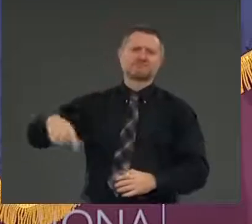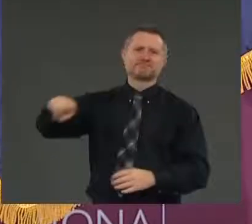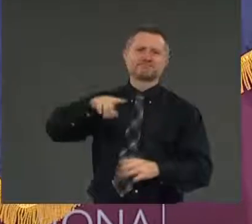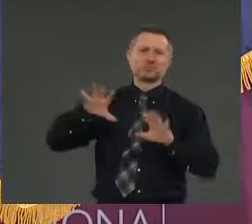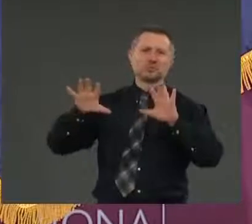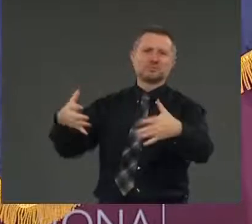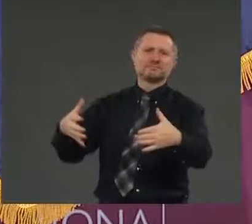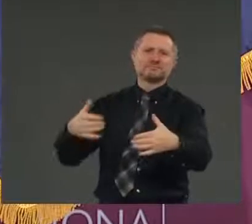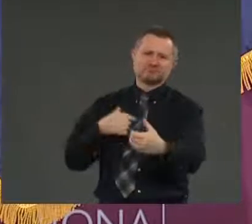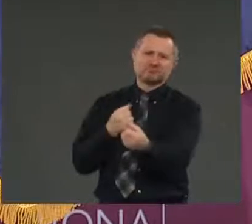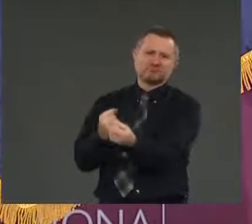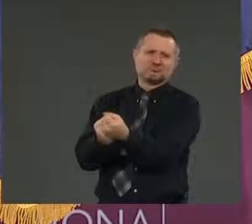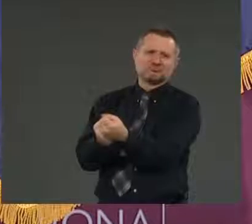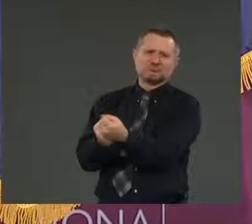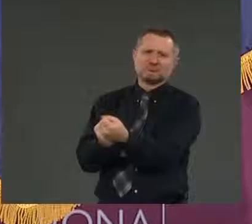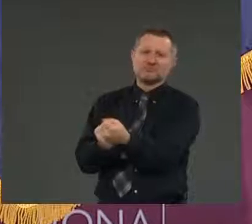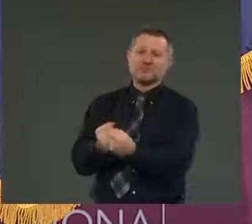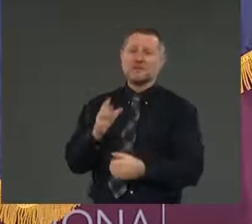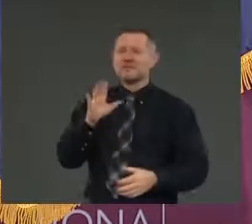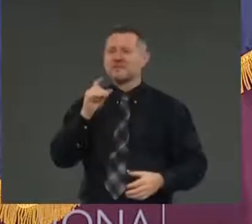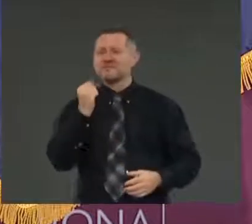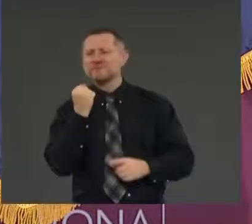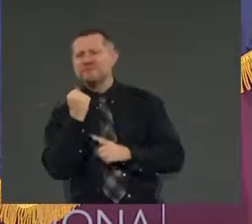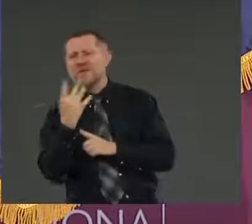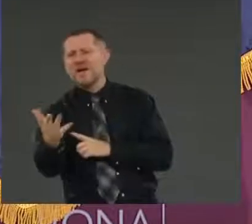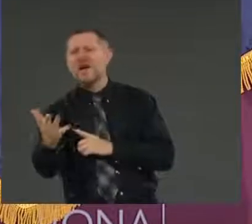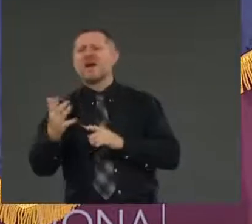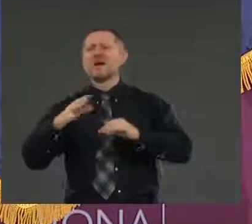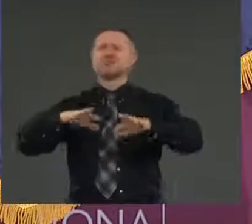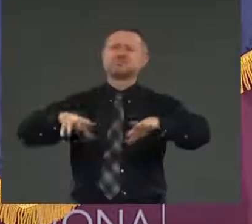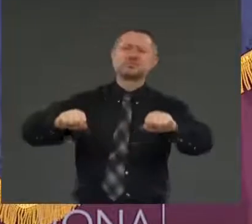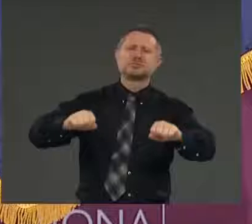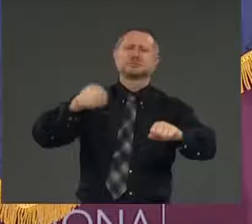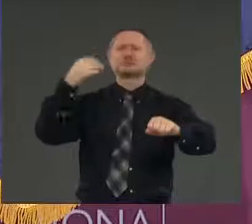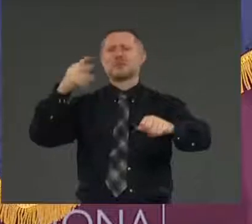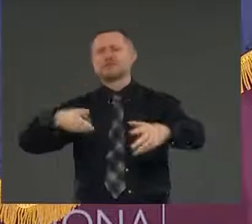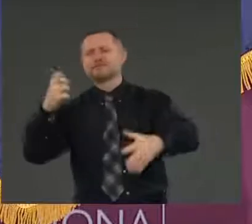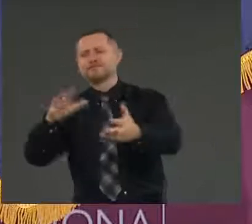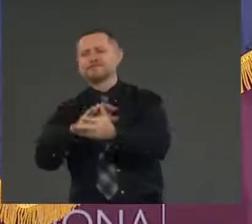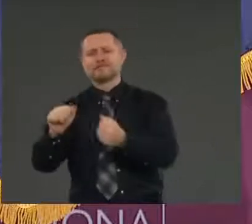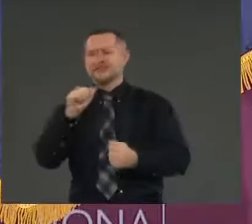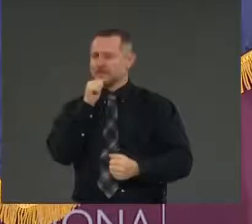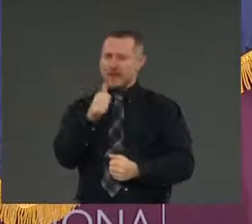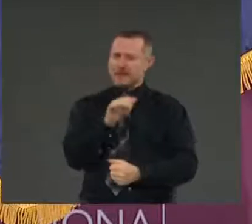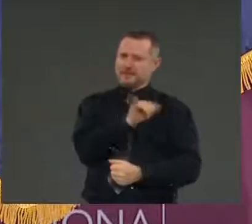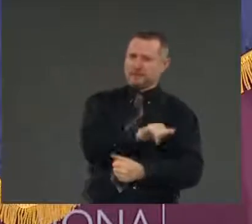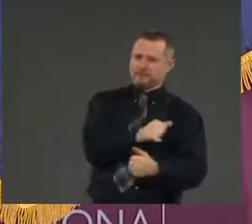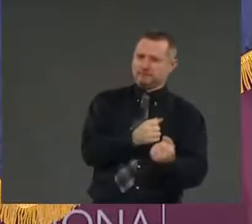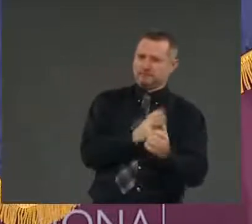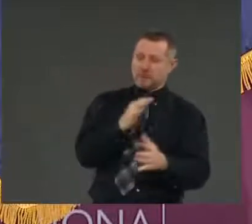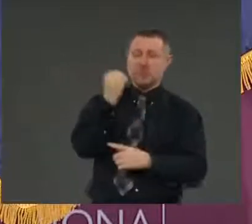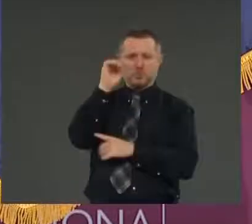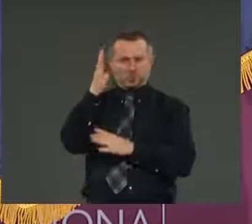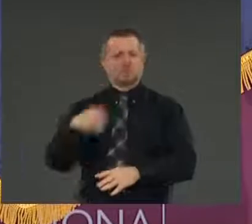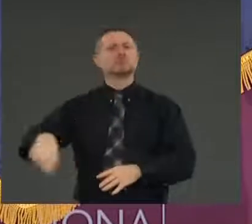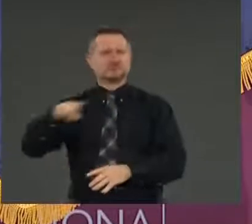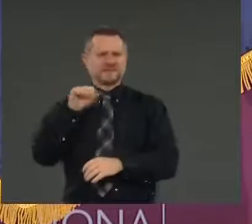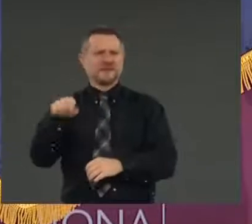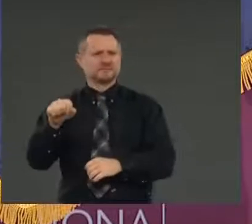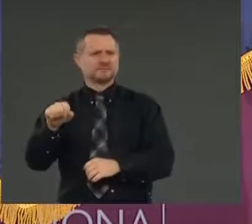against the arson and the burglary and the criminality. I stand with the protesters. And I think